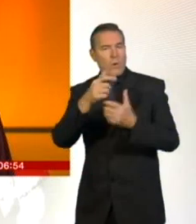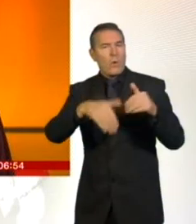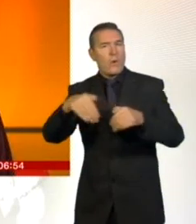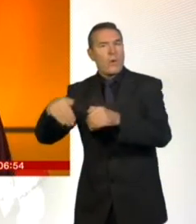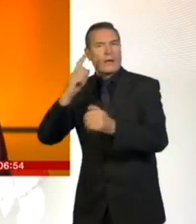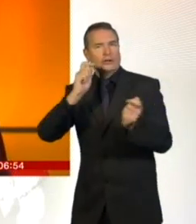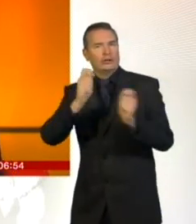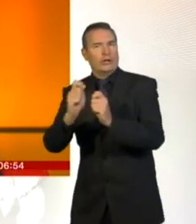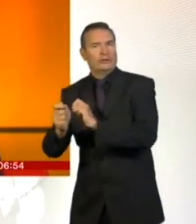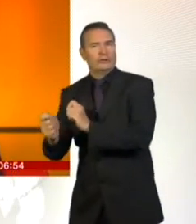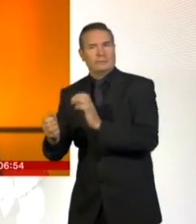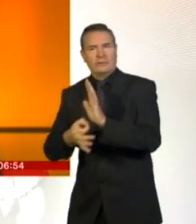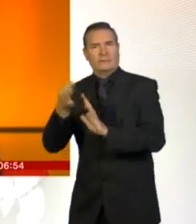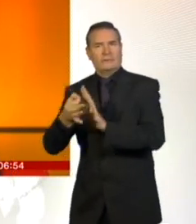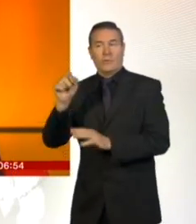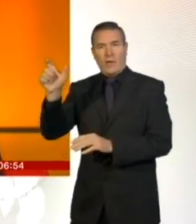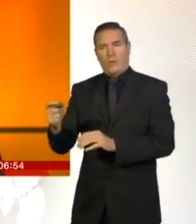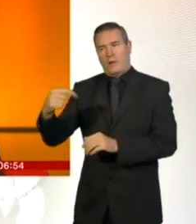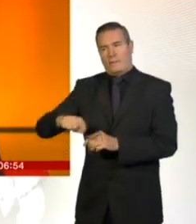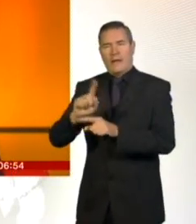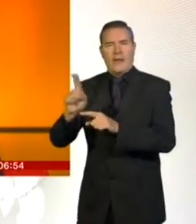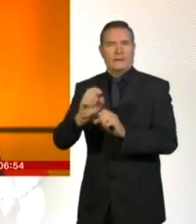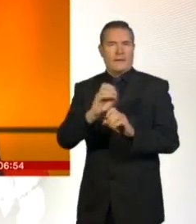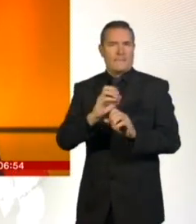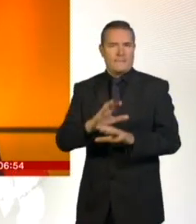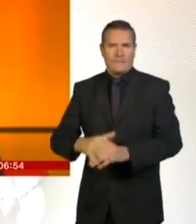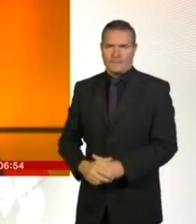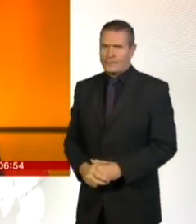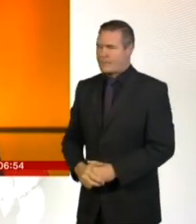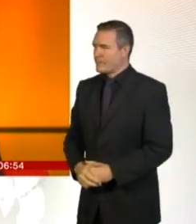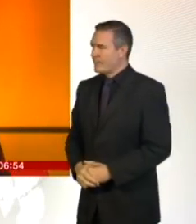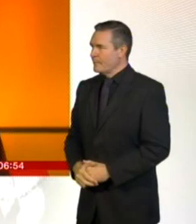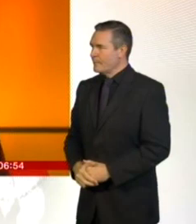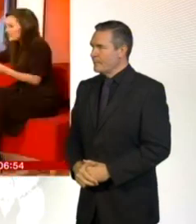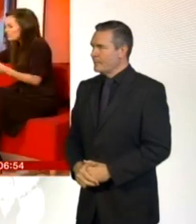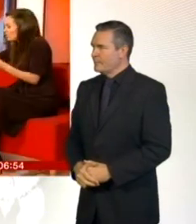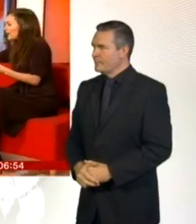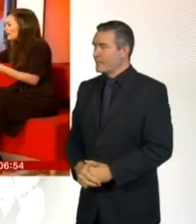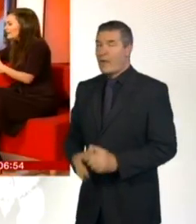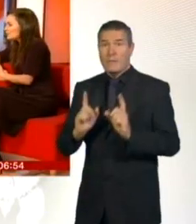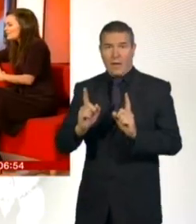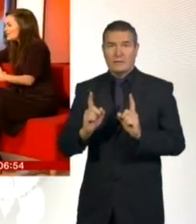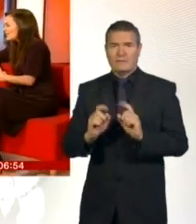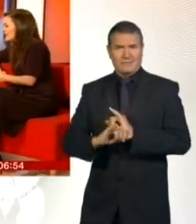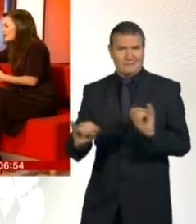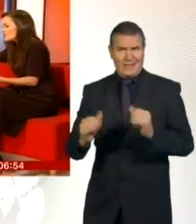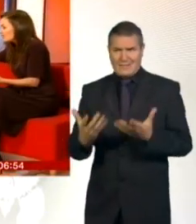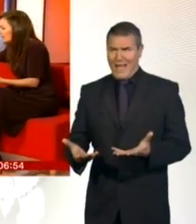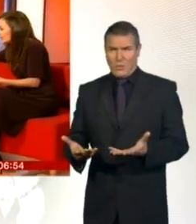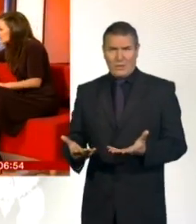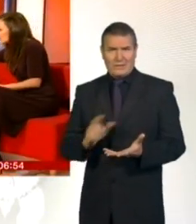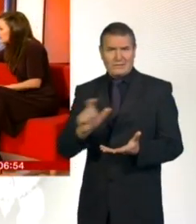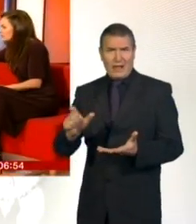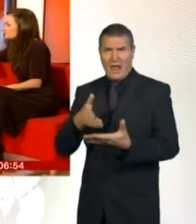disabled friendly. So we'll be hearing a little bit more about some of the ideas that shops can get around to doing. But absolutely shocking, 2018, and we